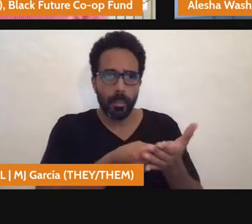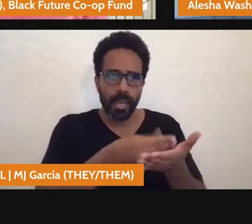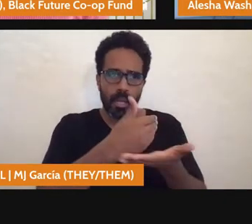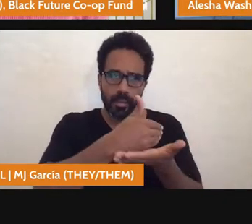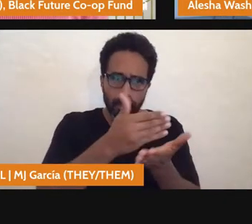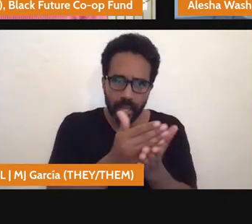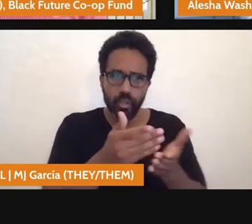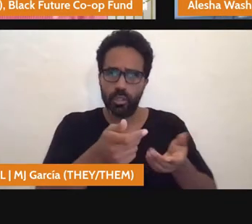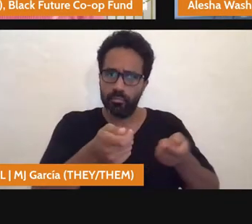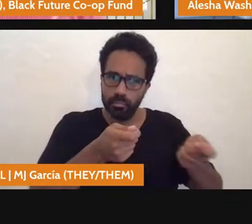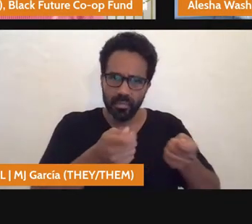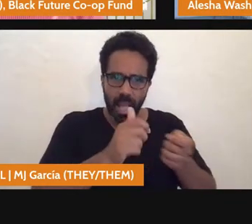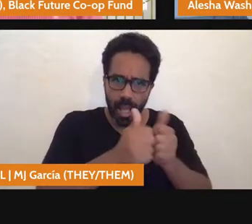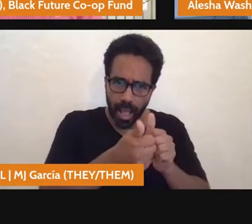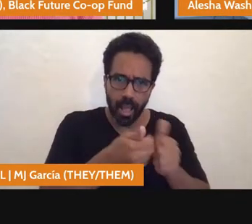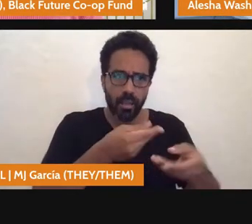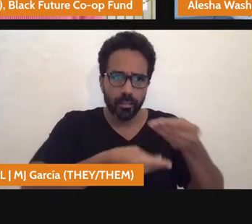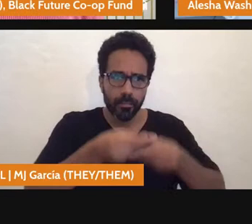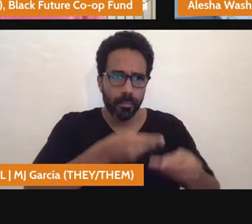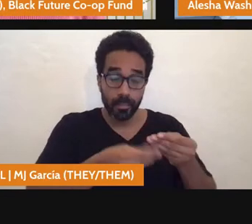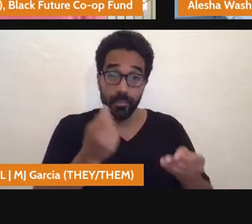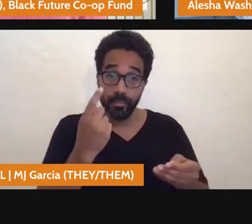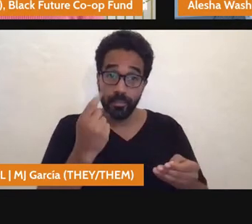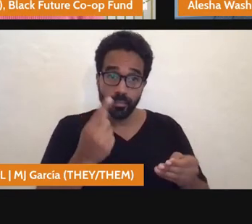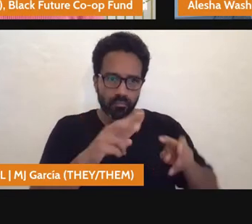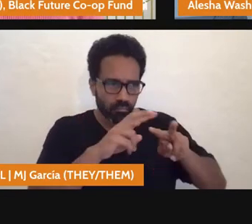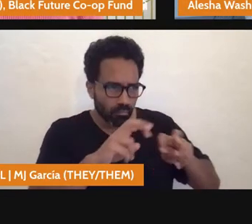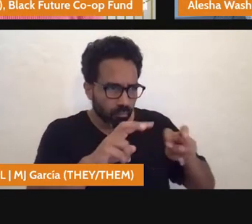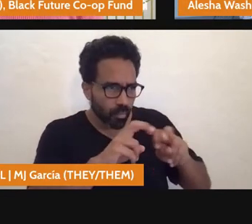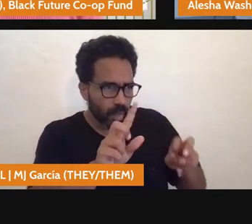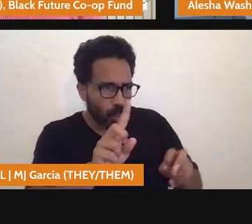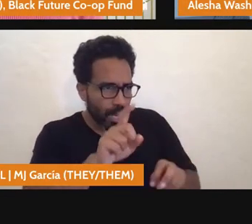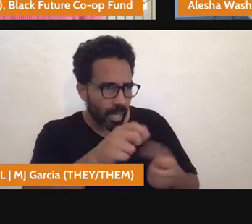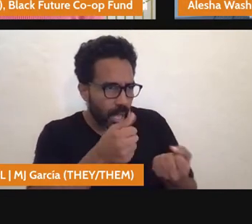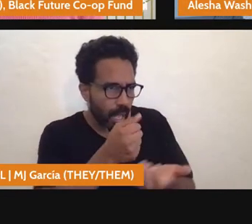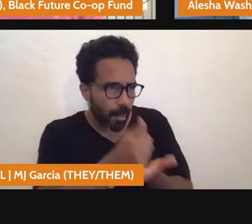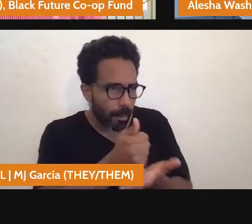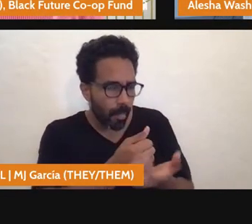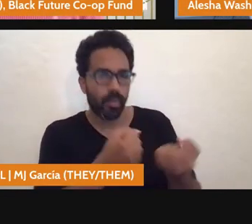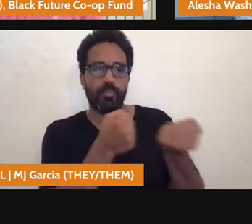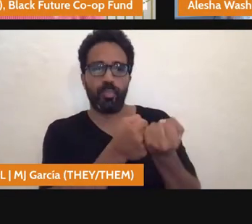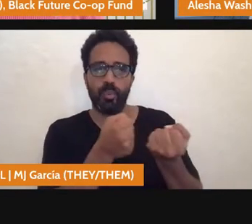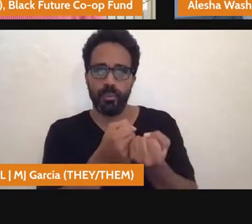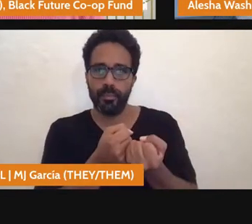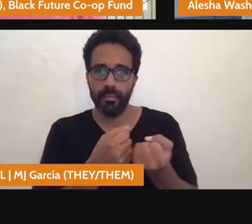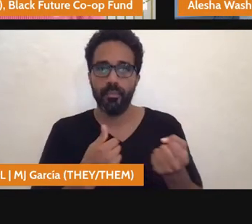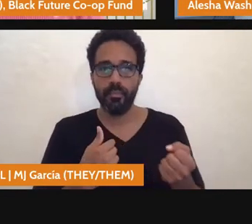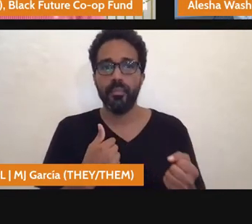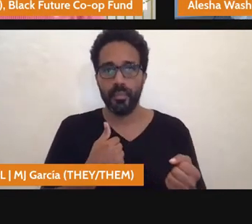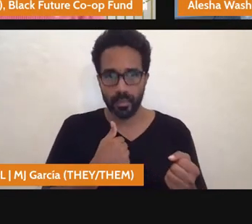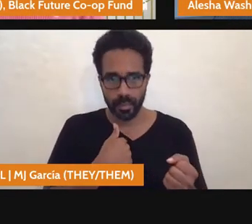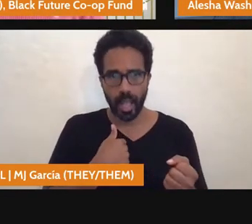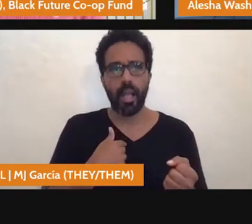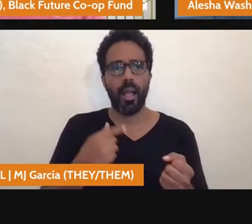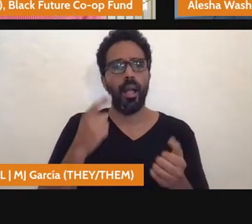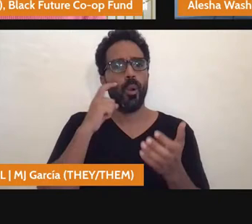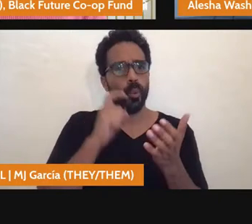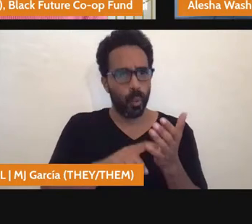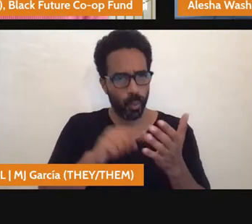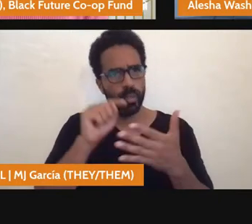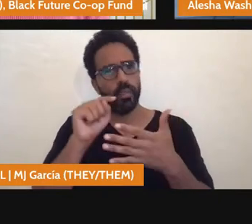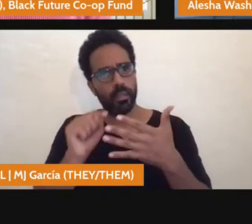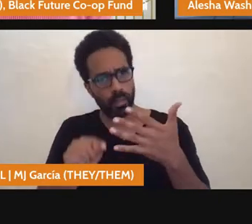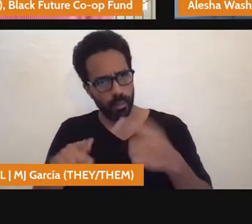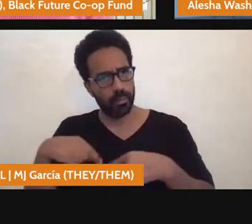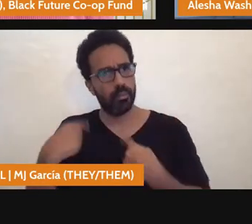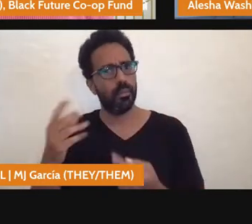bold, audacious vision that they have about moving in community, right? So these are components of things that I know I have always valued and looked for, because